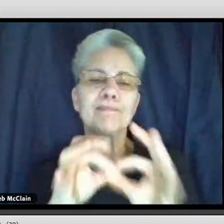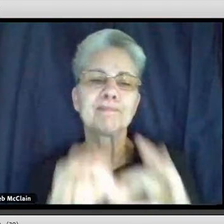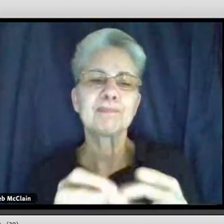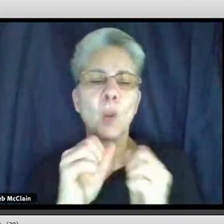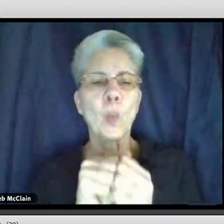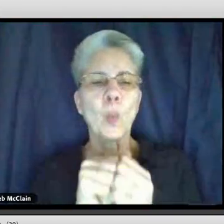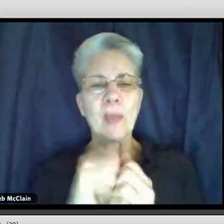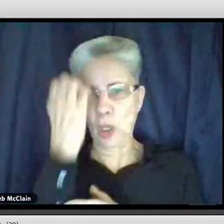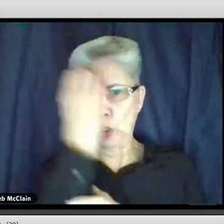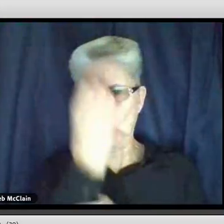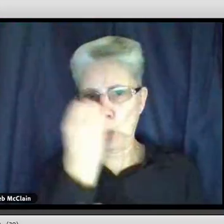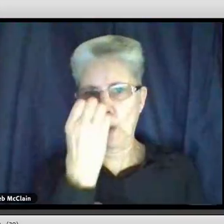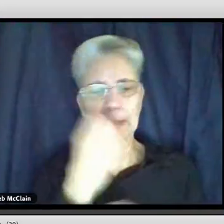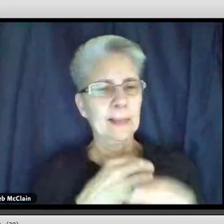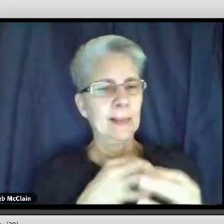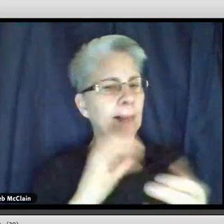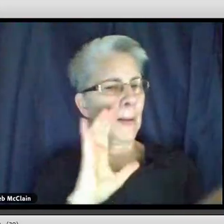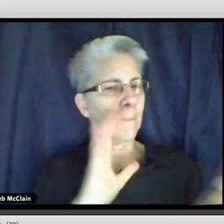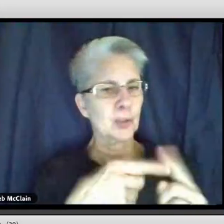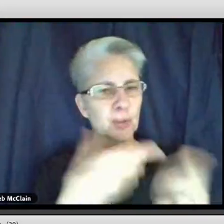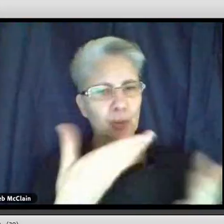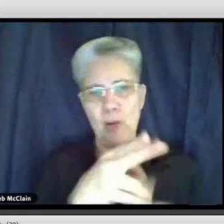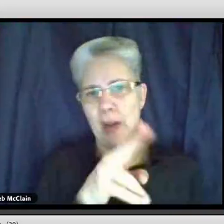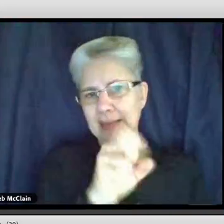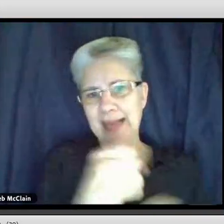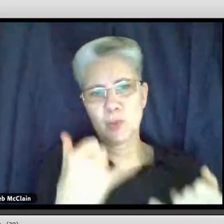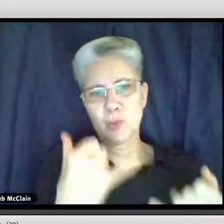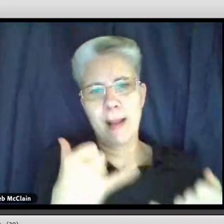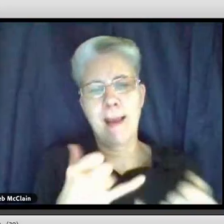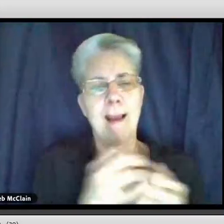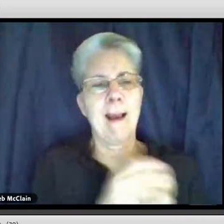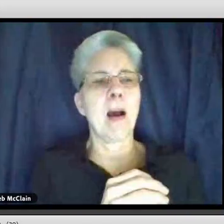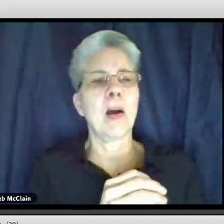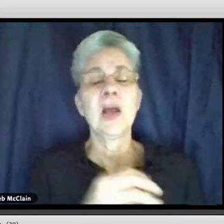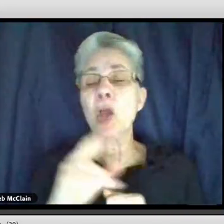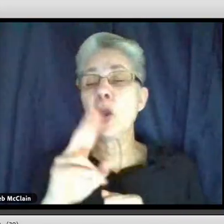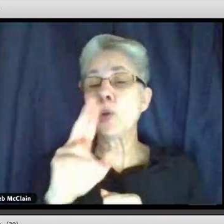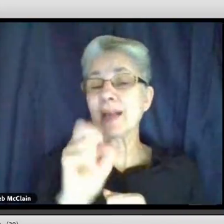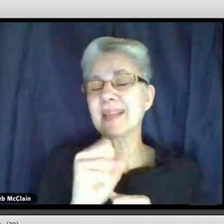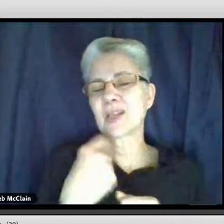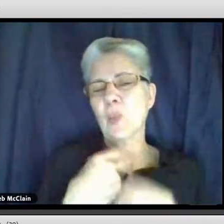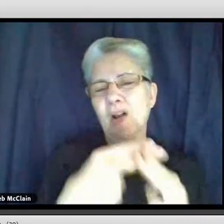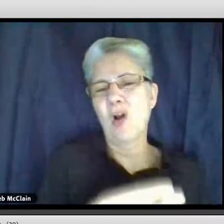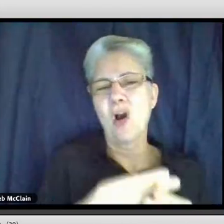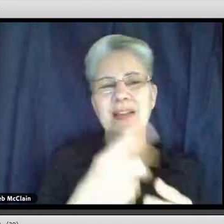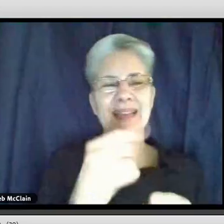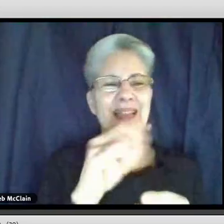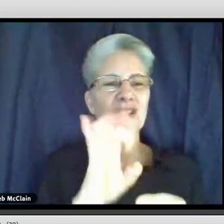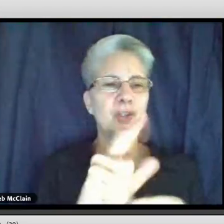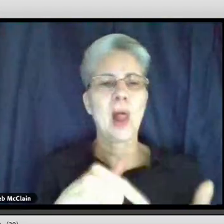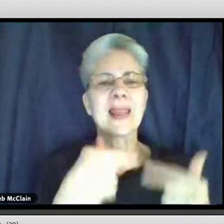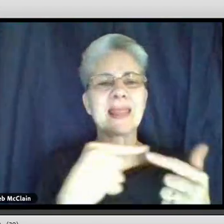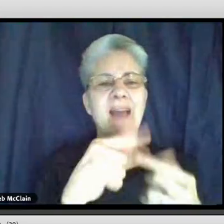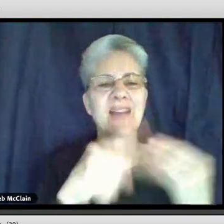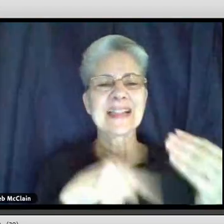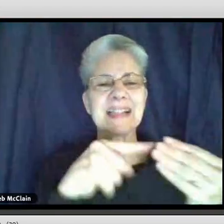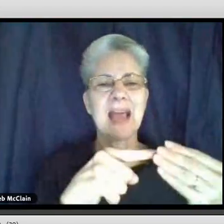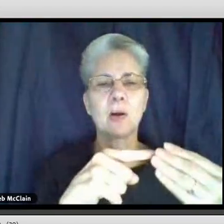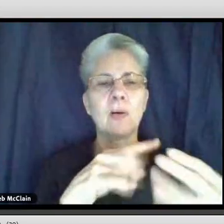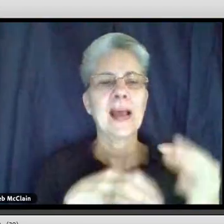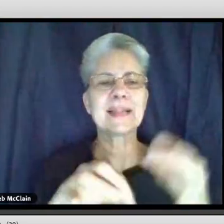in Europe than in the United States at the moment. In the US, we tend to just call this the digital life cycle instead of